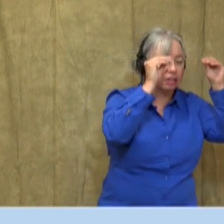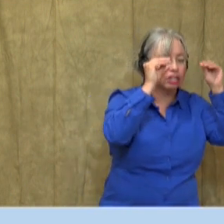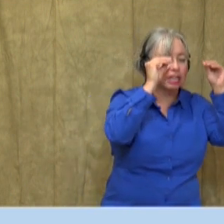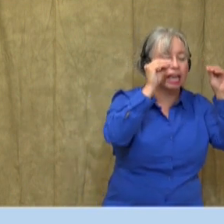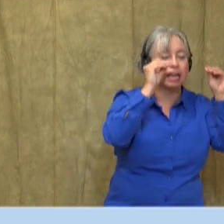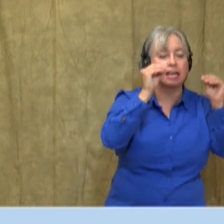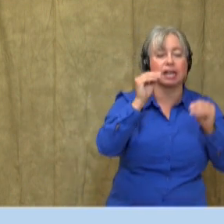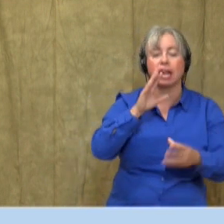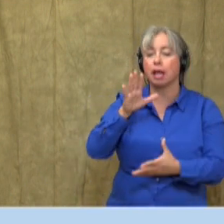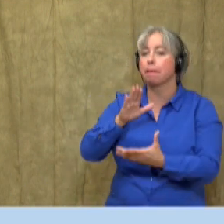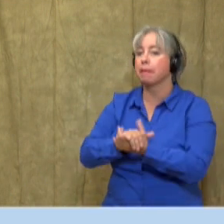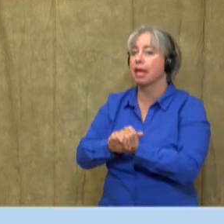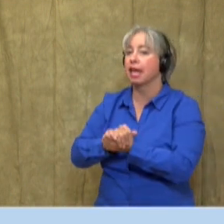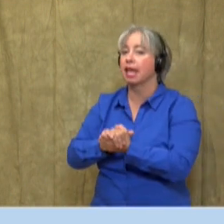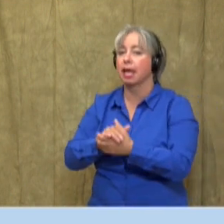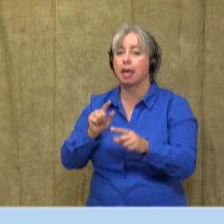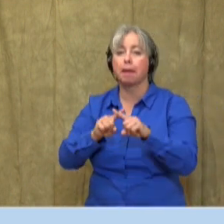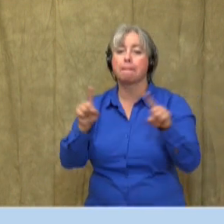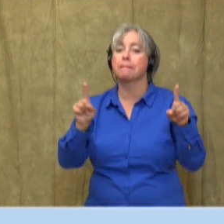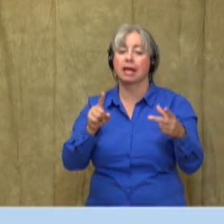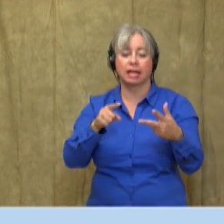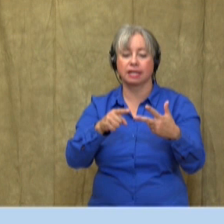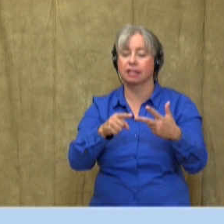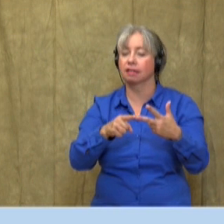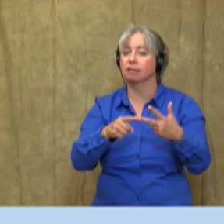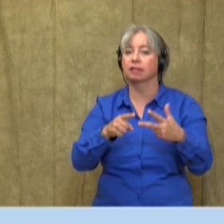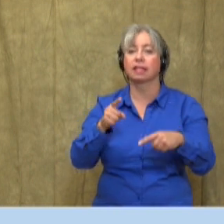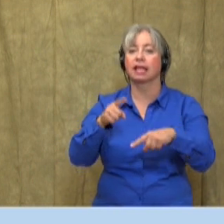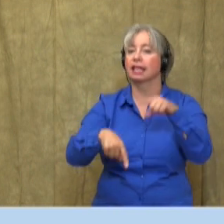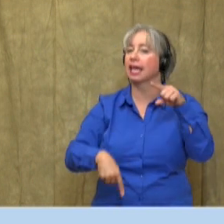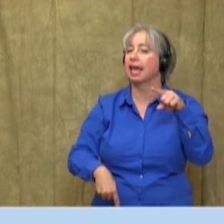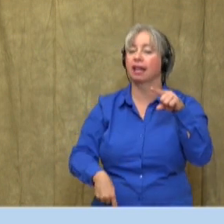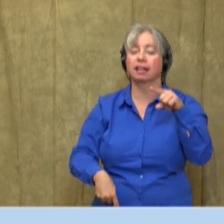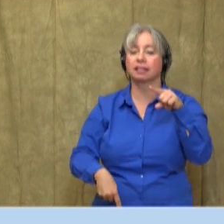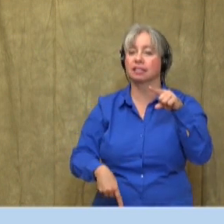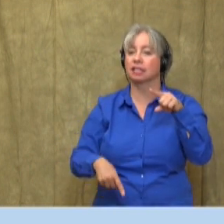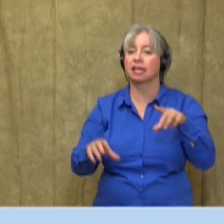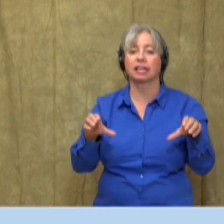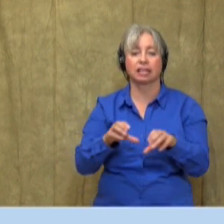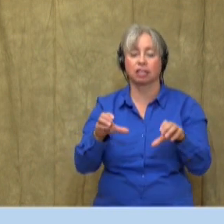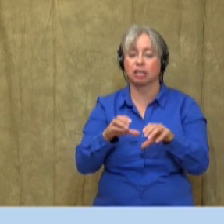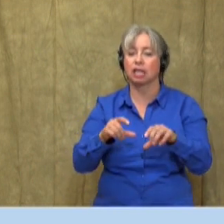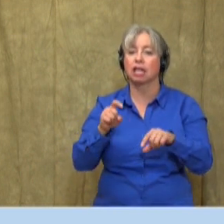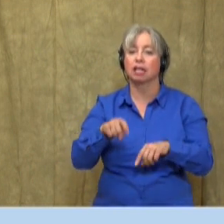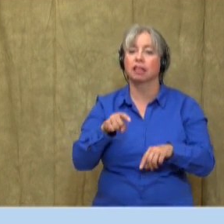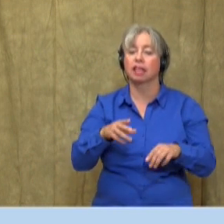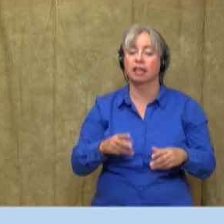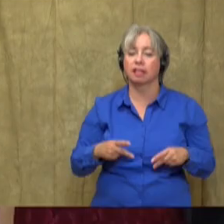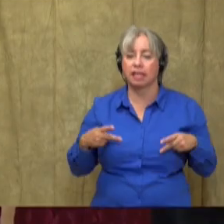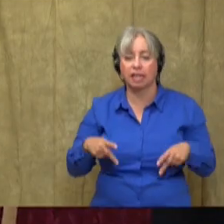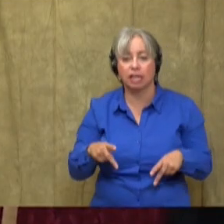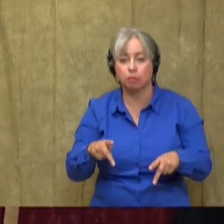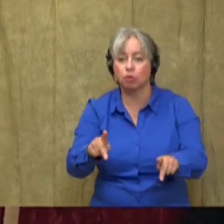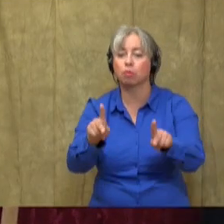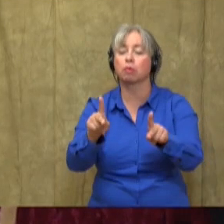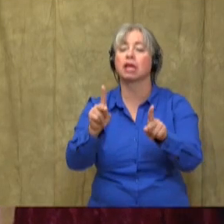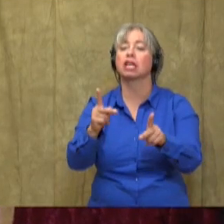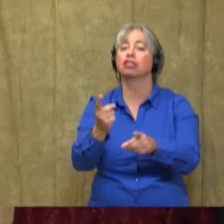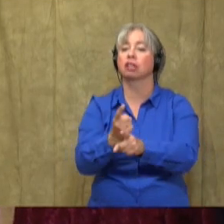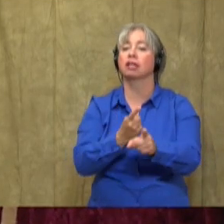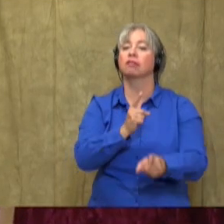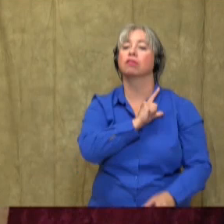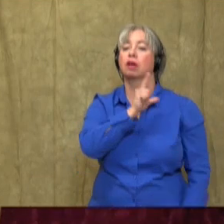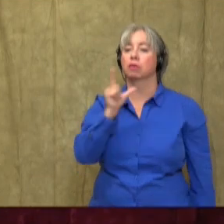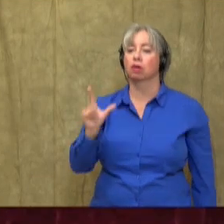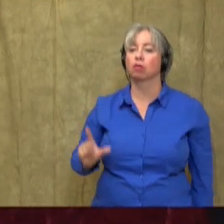could afford it. Serfs, on the other hand, could not do any of that without the permission of their lord. So